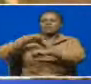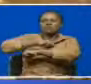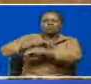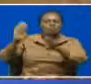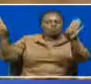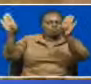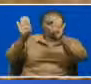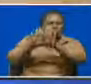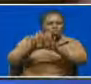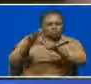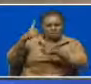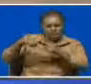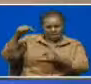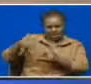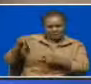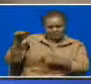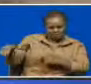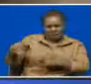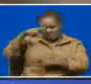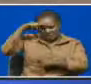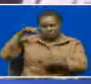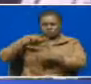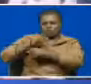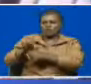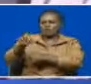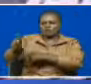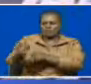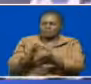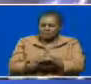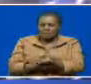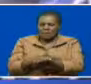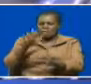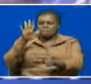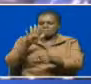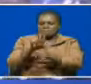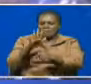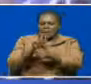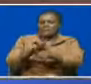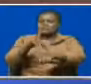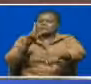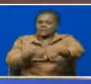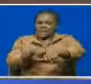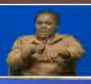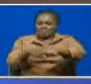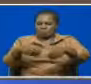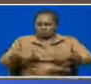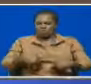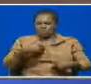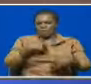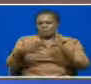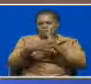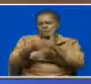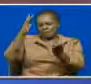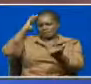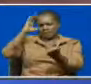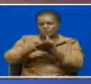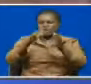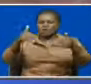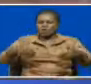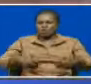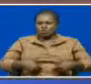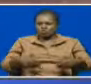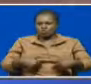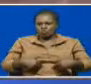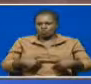closed earlier in the year due to COVID-19. With more free time on their hands, experts believe teenagers